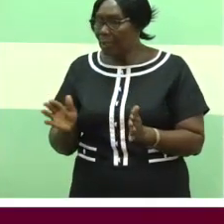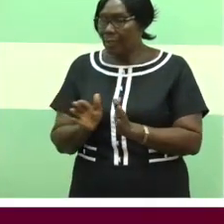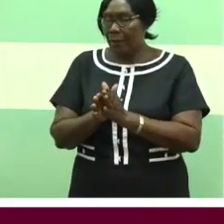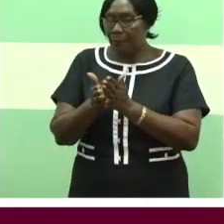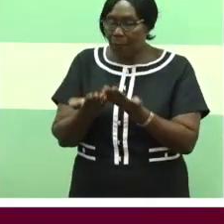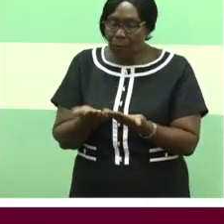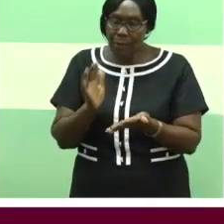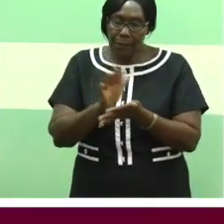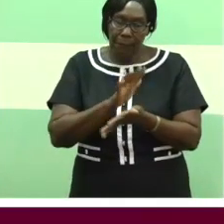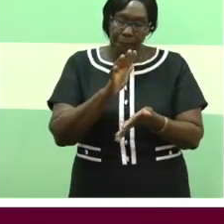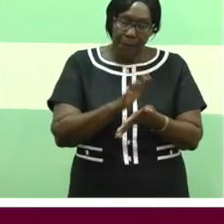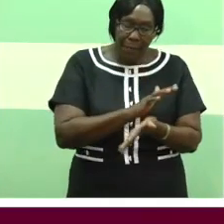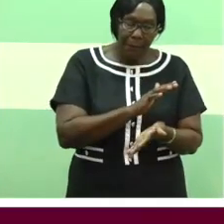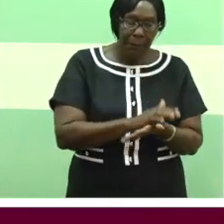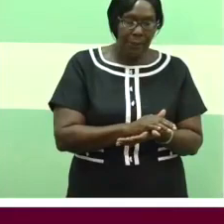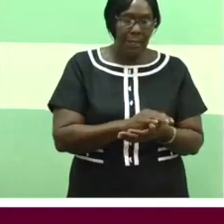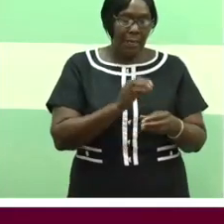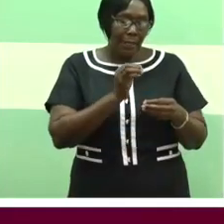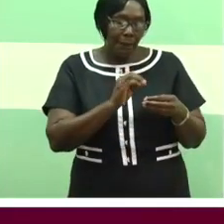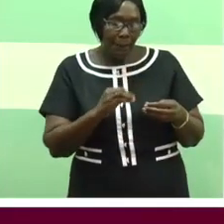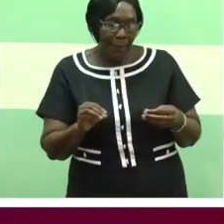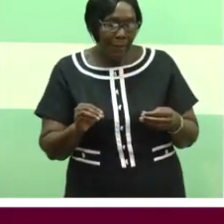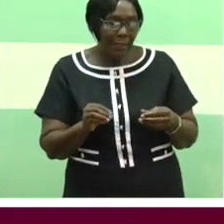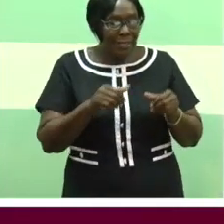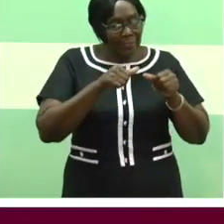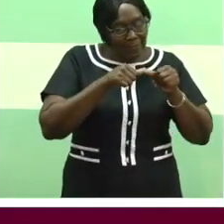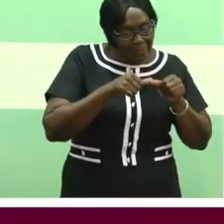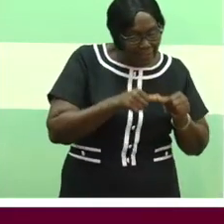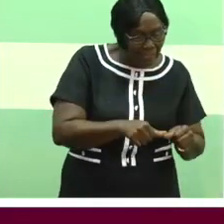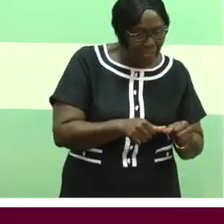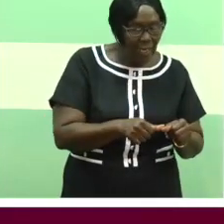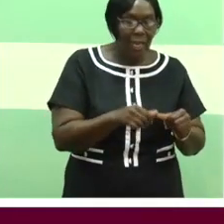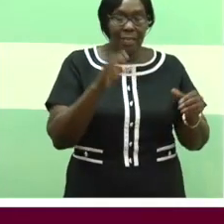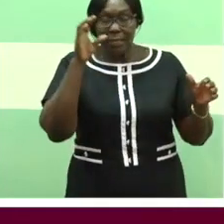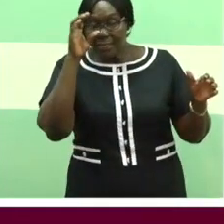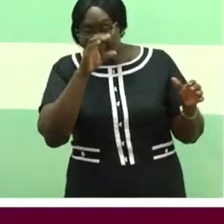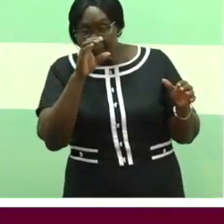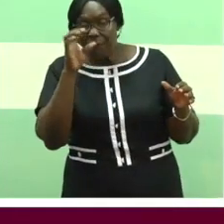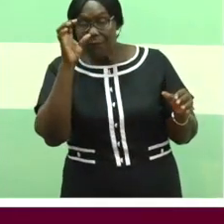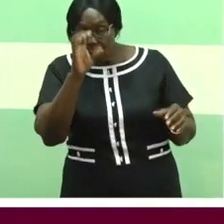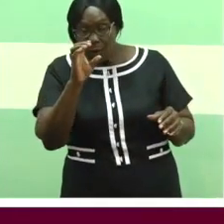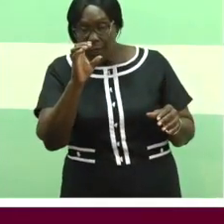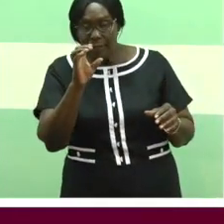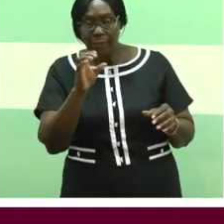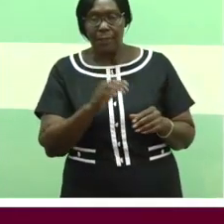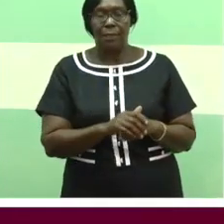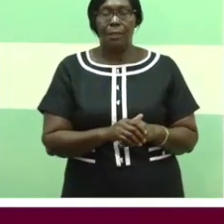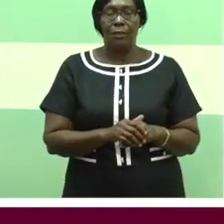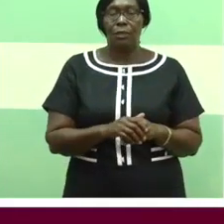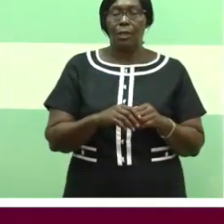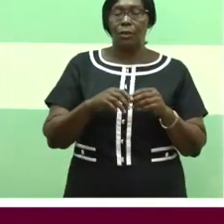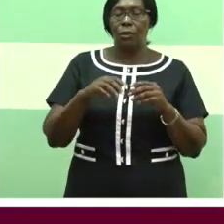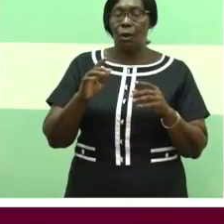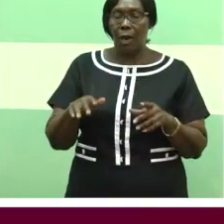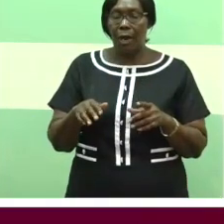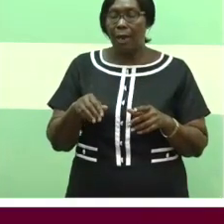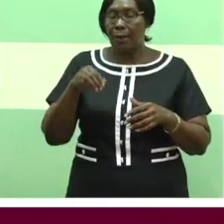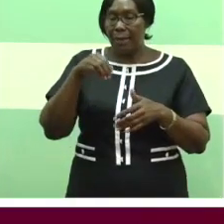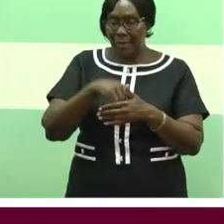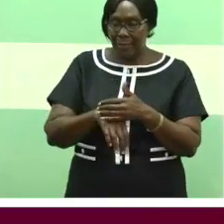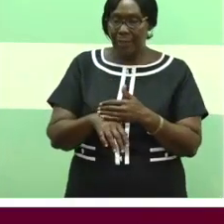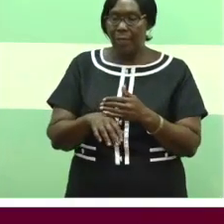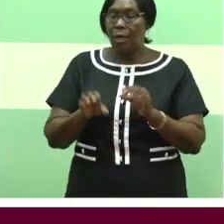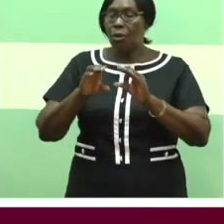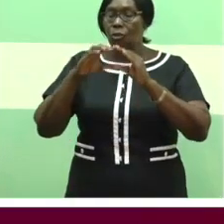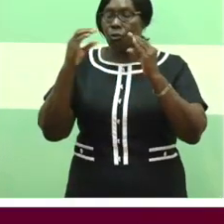papers, and pens so that they can focus. So you are basically, essentially, you are actually